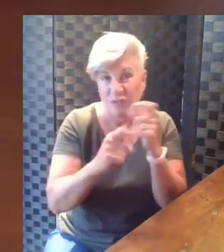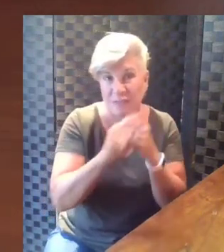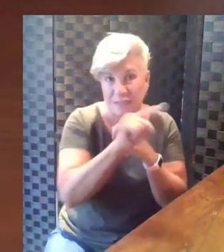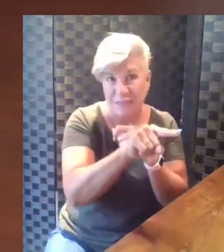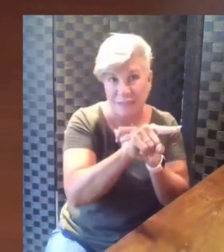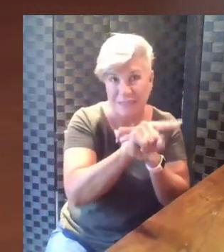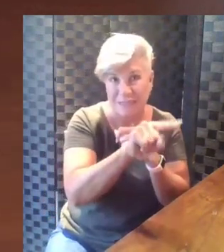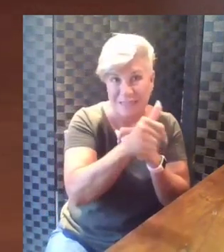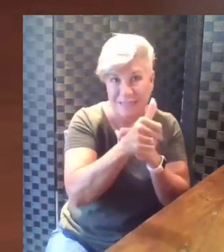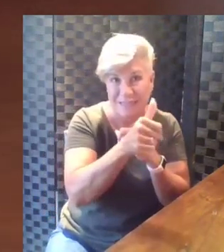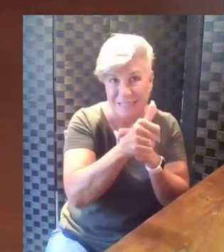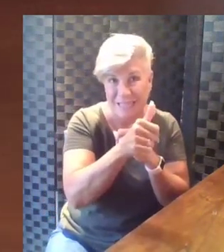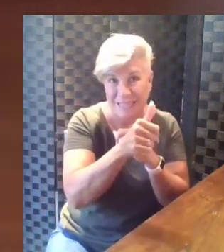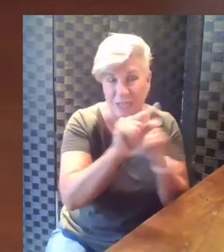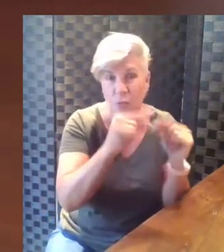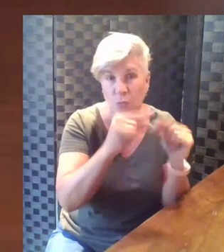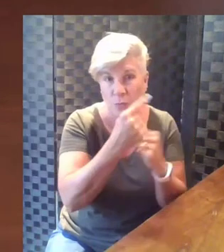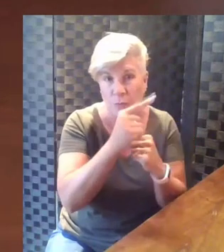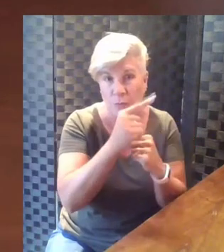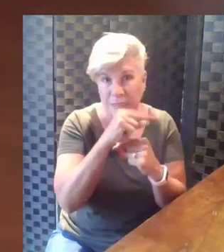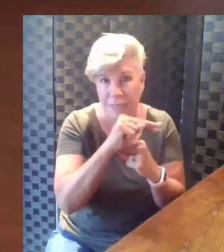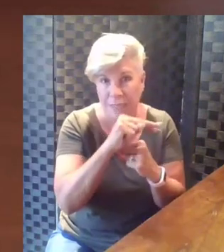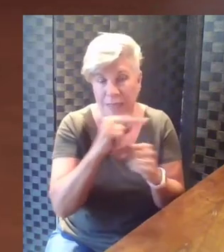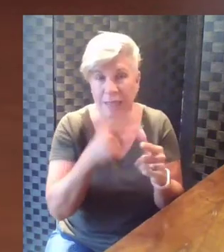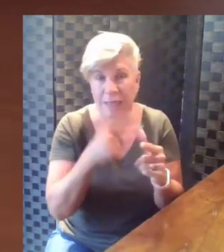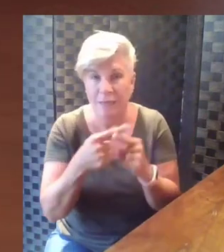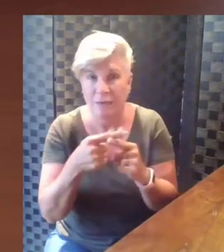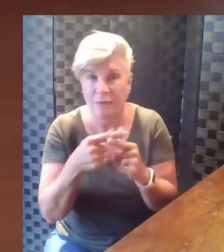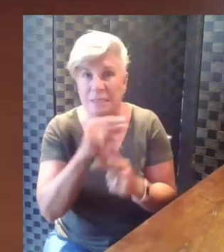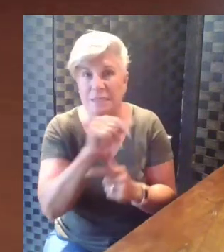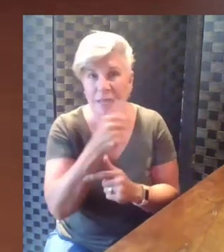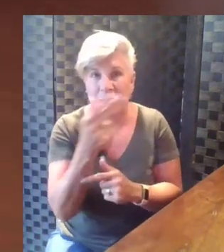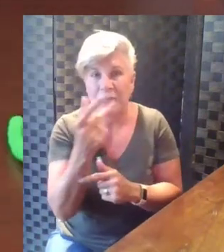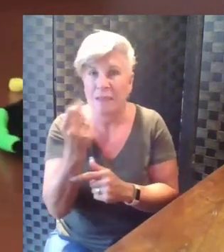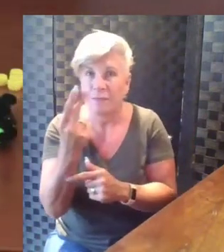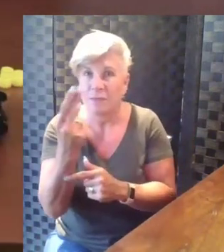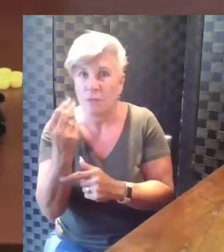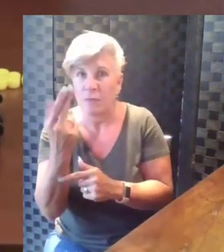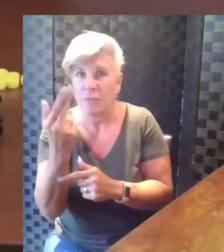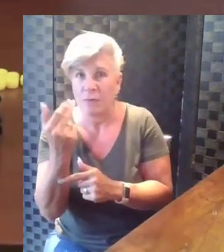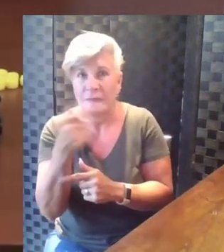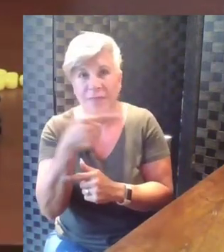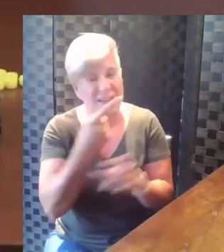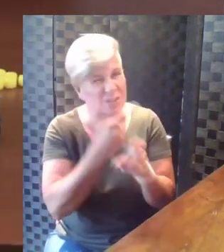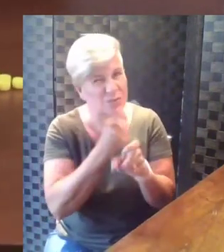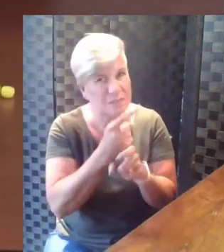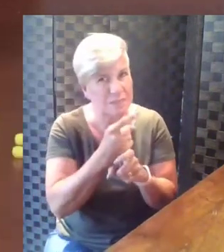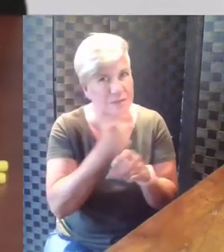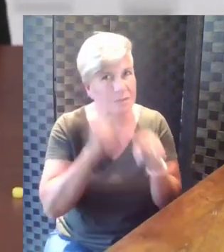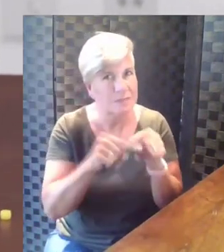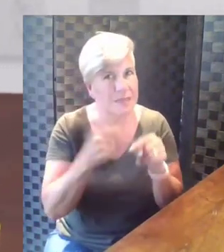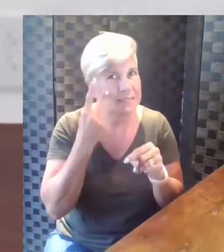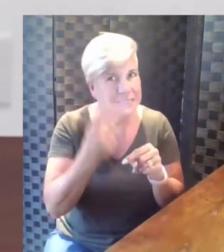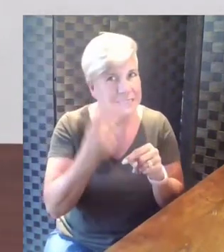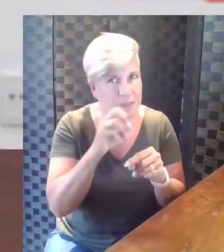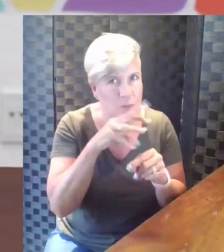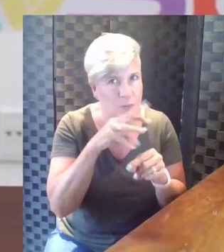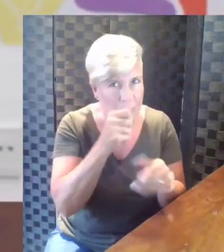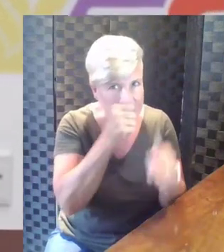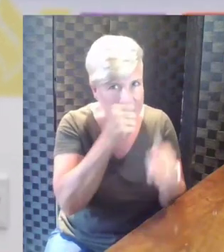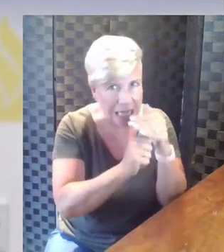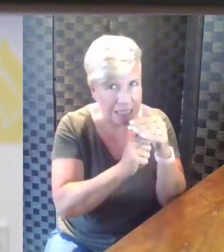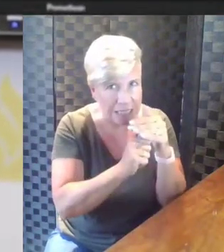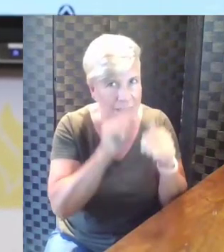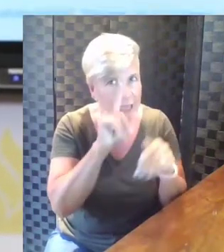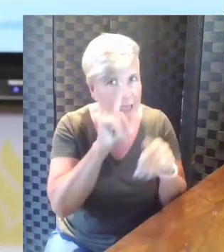those in for a dime and know that that's a group of 10, and those would be some extra ones. This one's a little tricky because you can't actually see the ones hiding